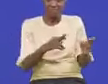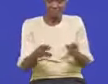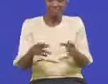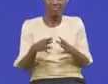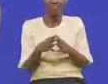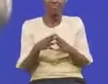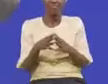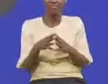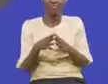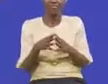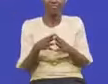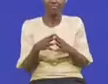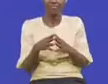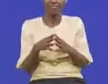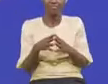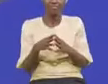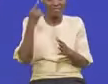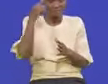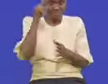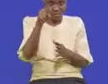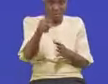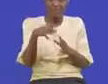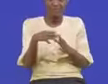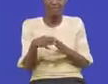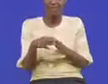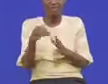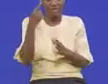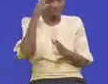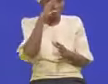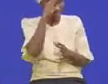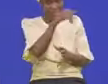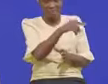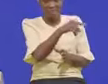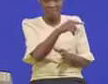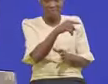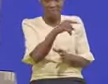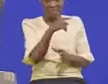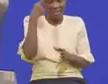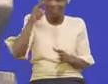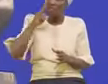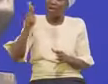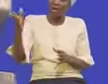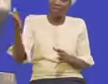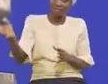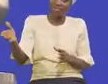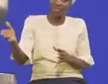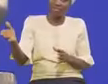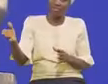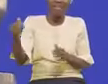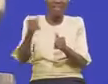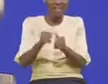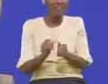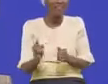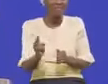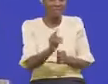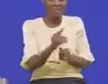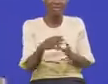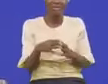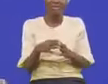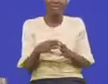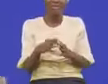Vovo kwa kwa lina mesiame. Nao. Elina yamea. Elina novinyonwa. Elina